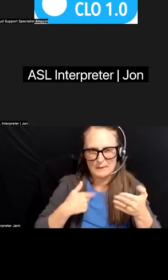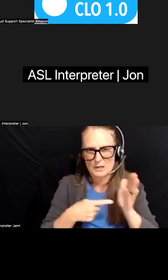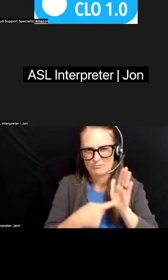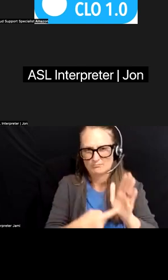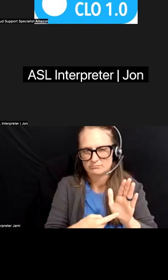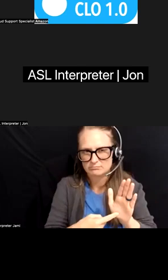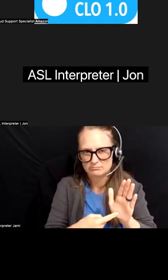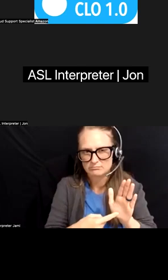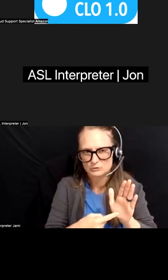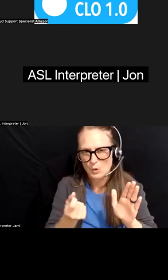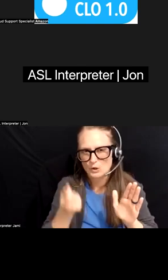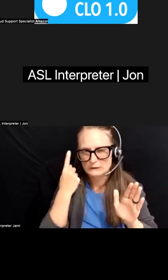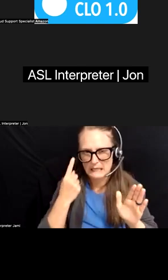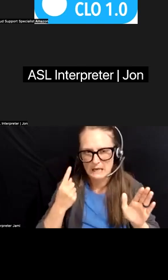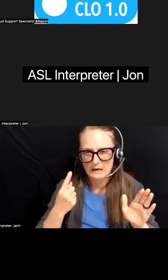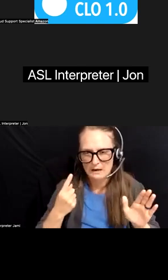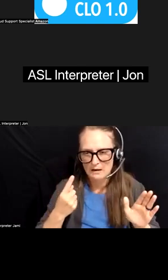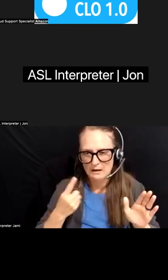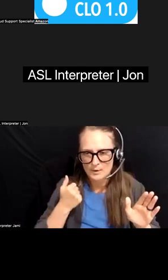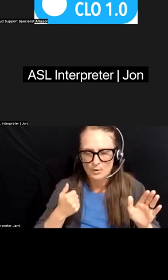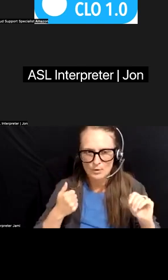going to do is I'm going to create